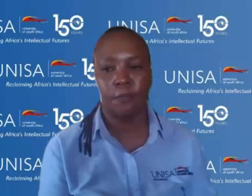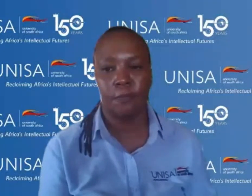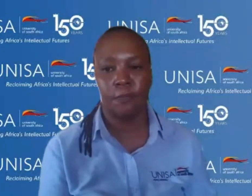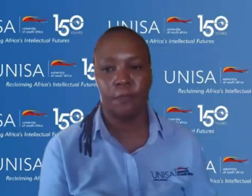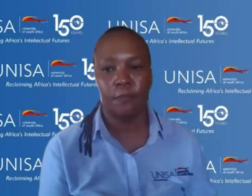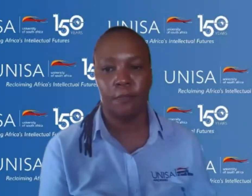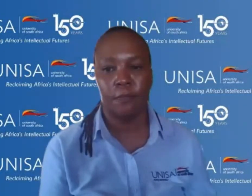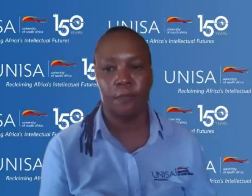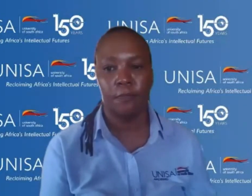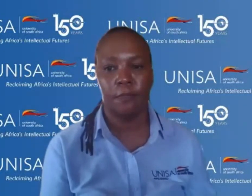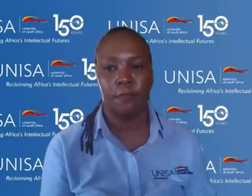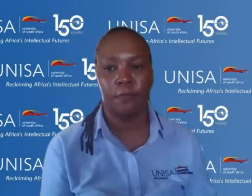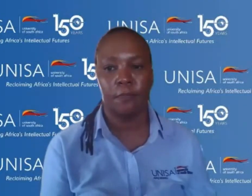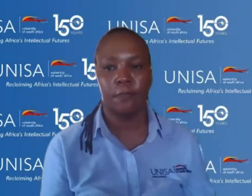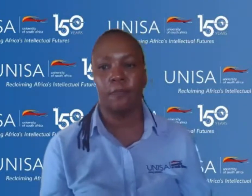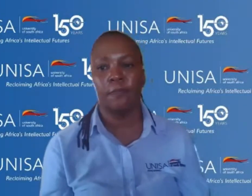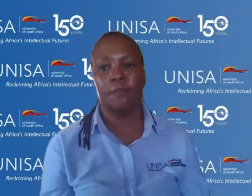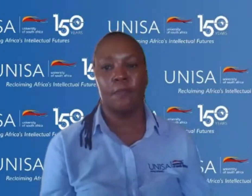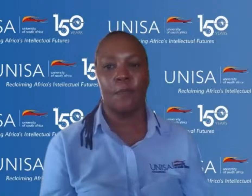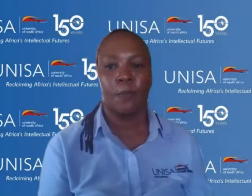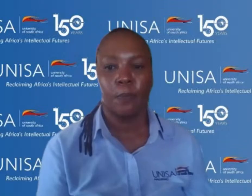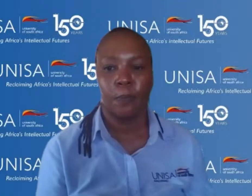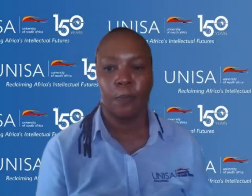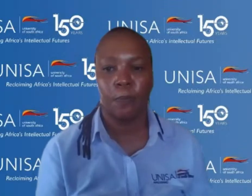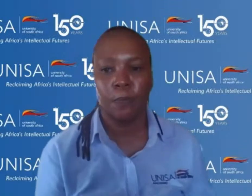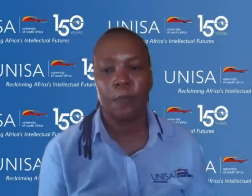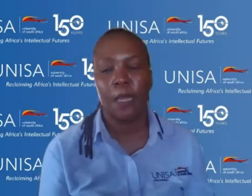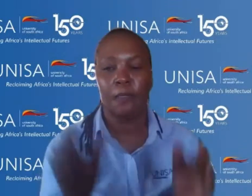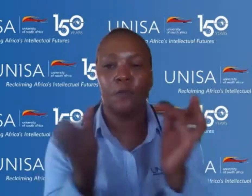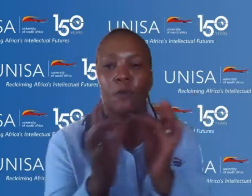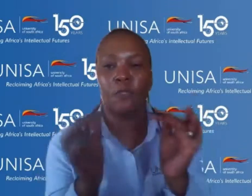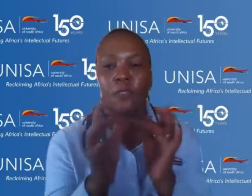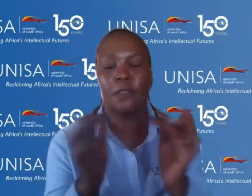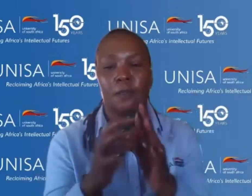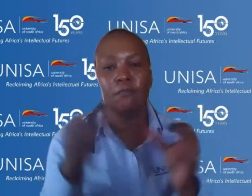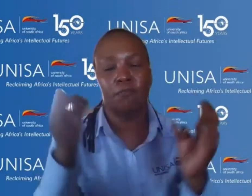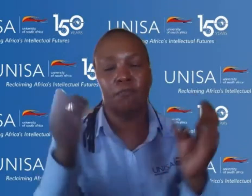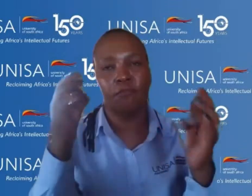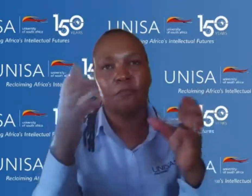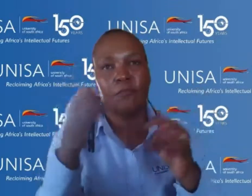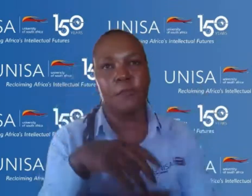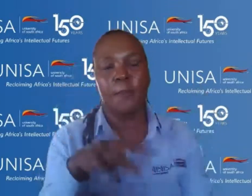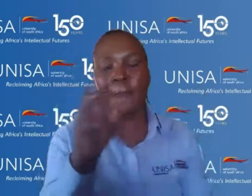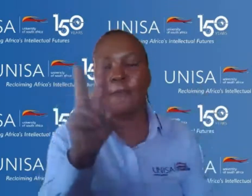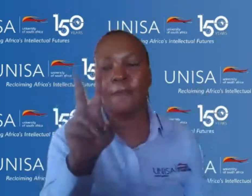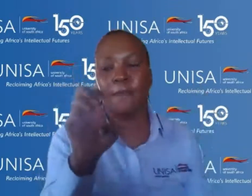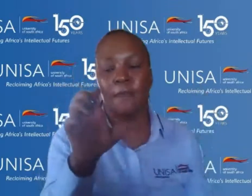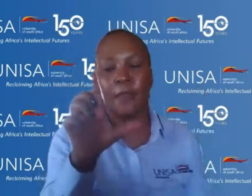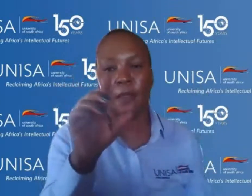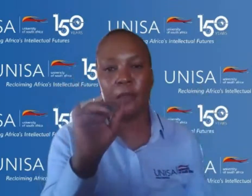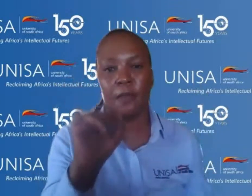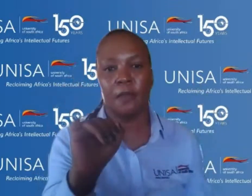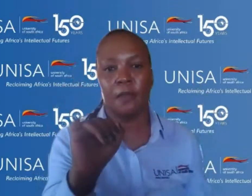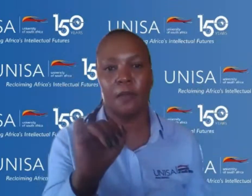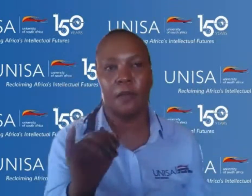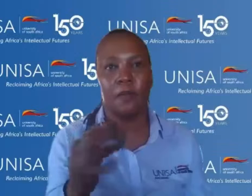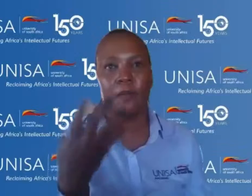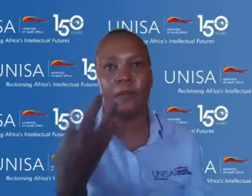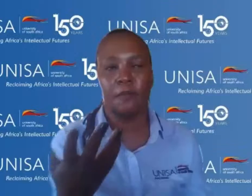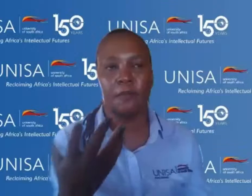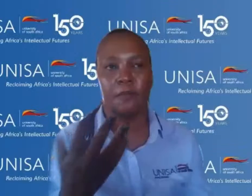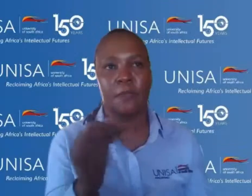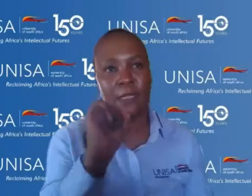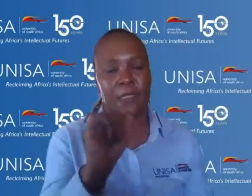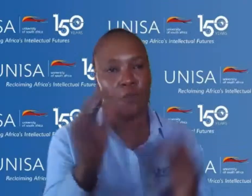contact details for Ms. Veli, and I just wondered if she could repeat those for me, please, because I couldn't